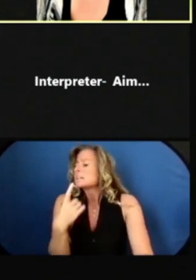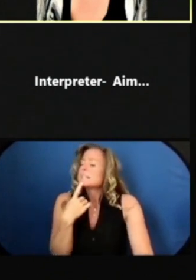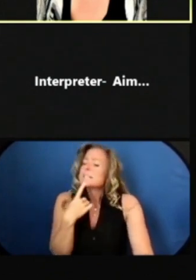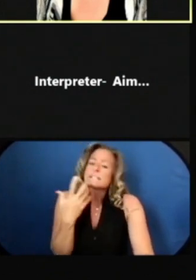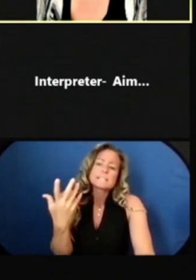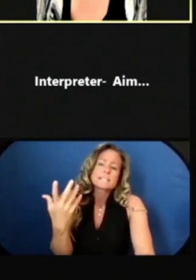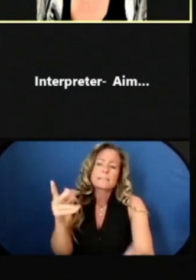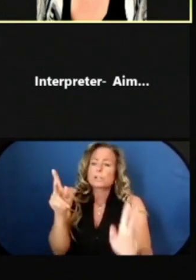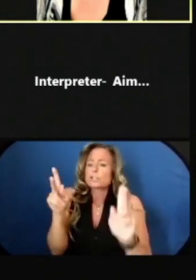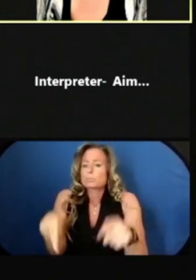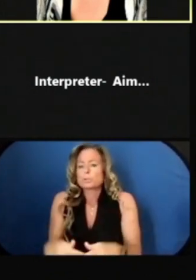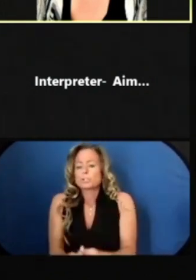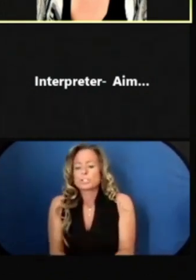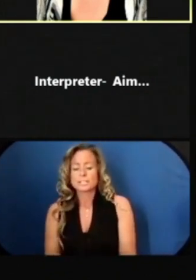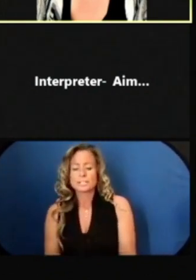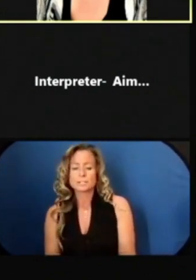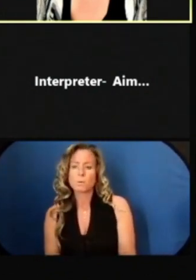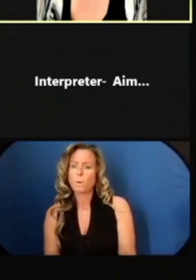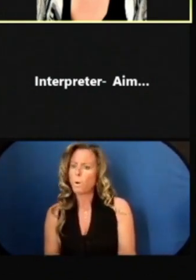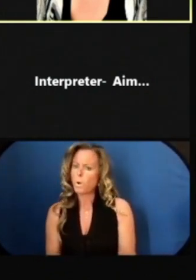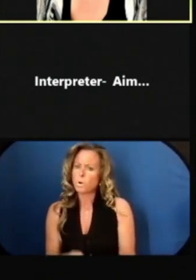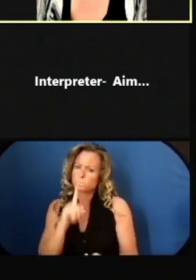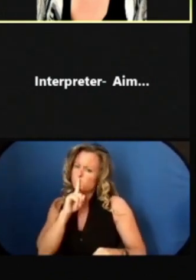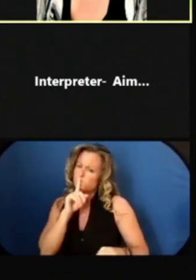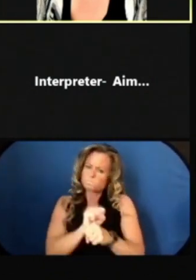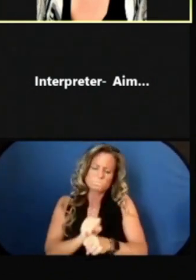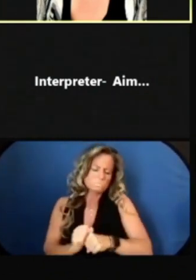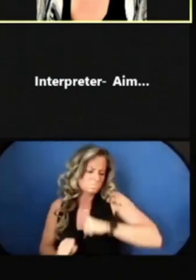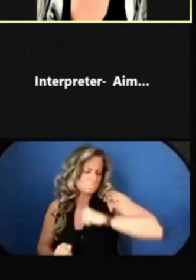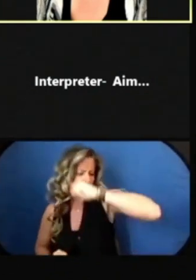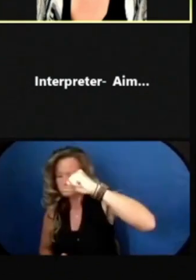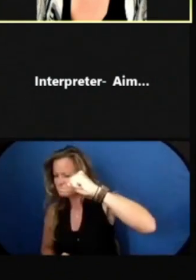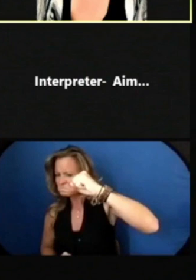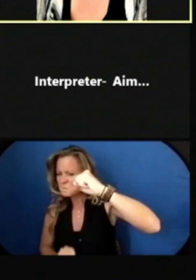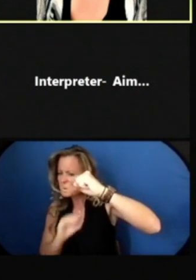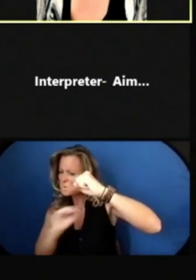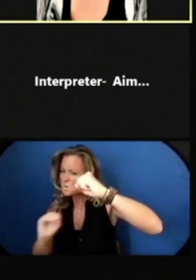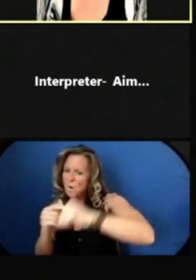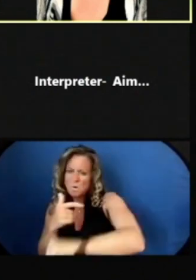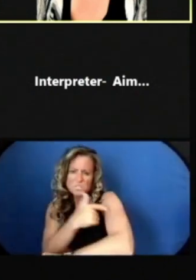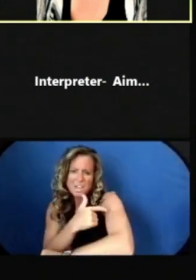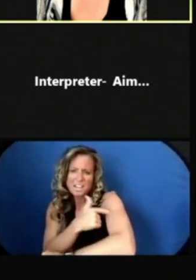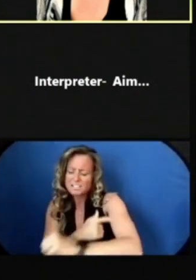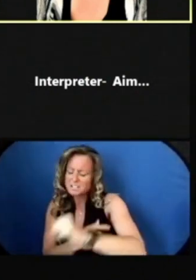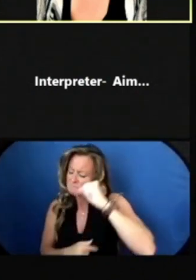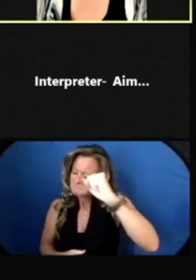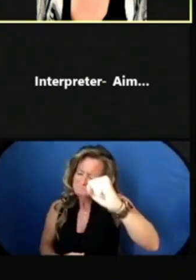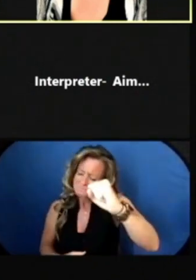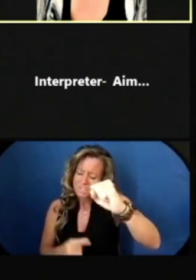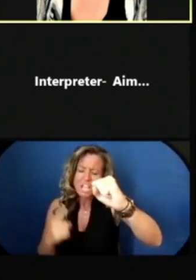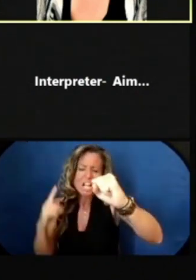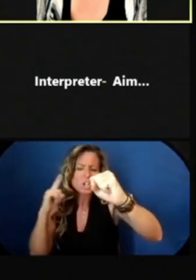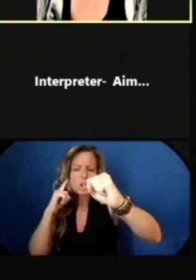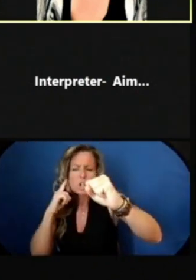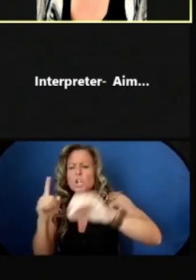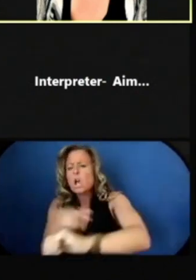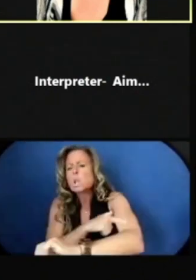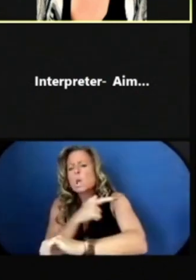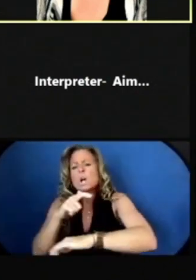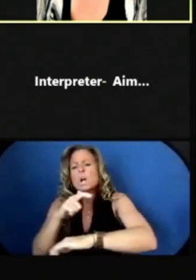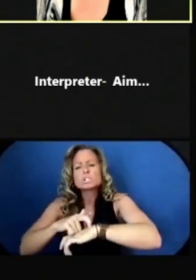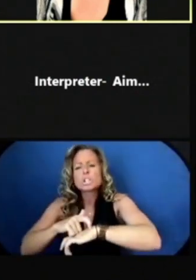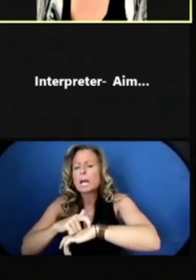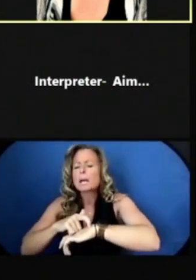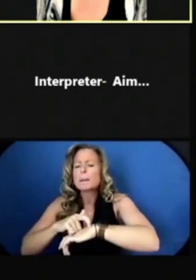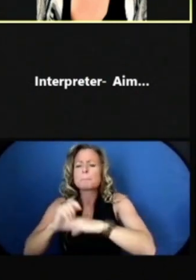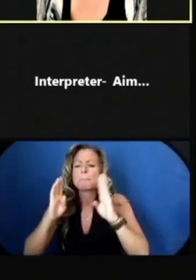who is adamantly against getting the vaccine. You know, they've heard it might have long-term health effects